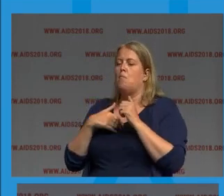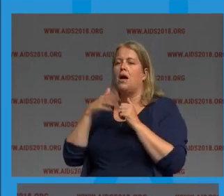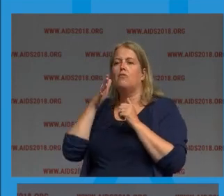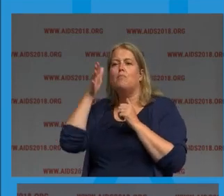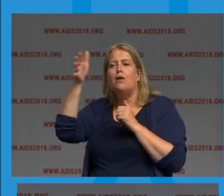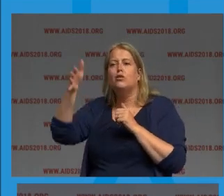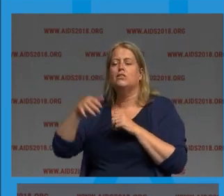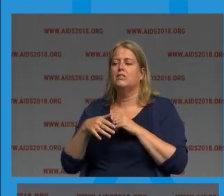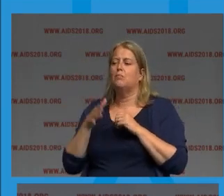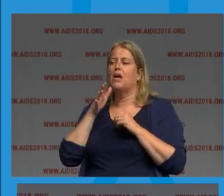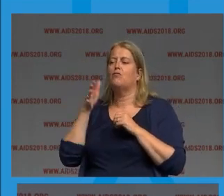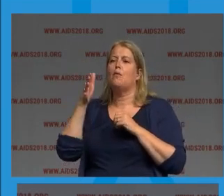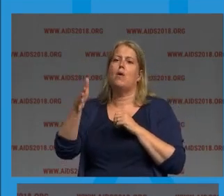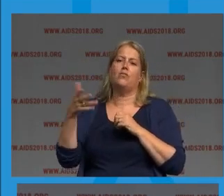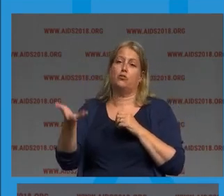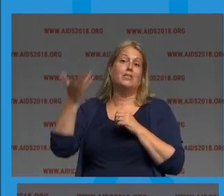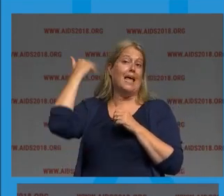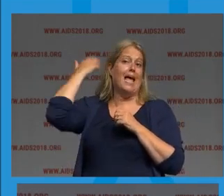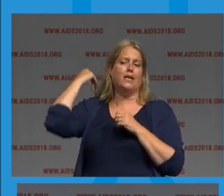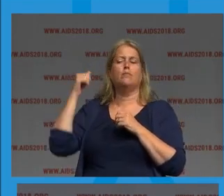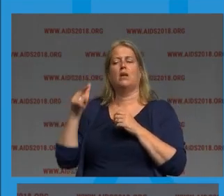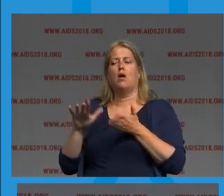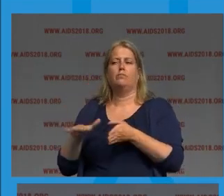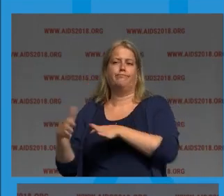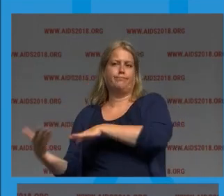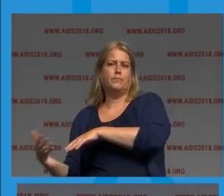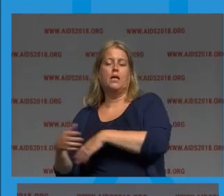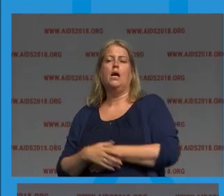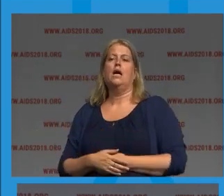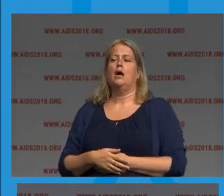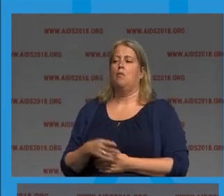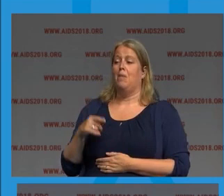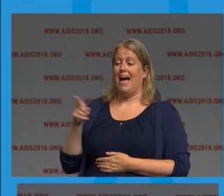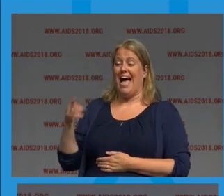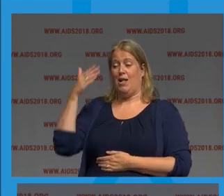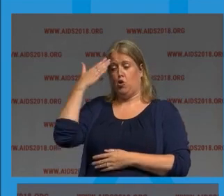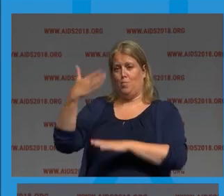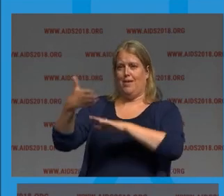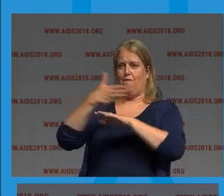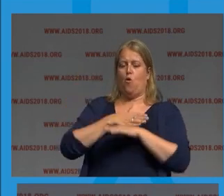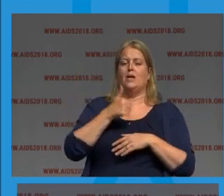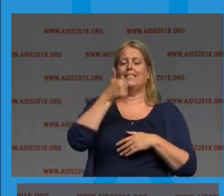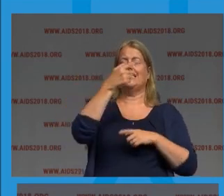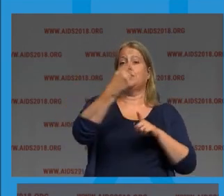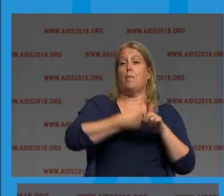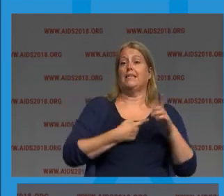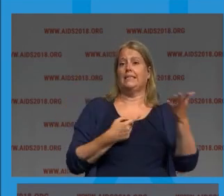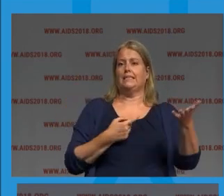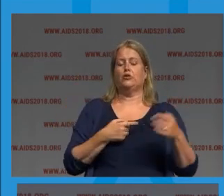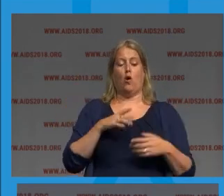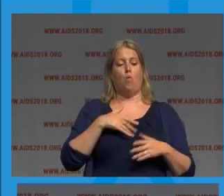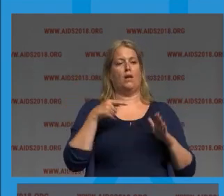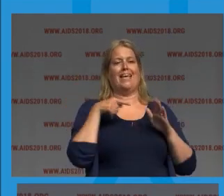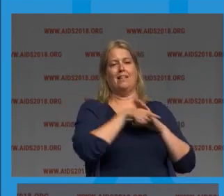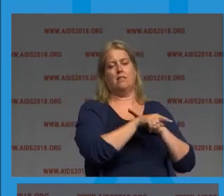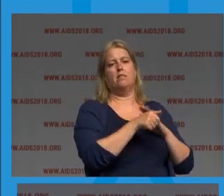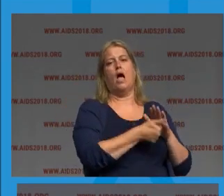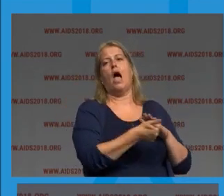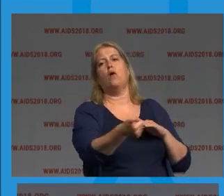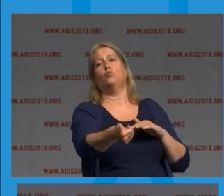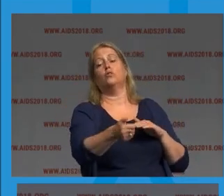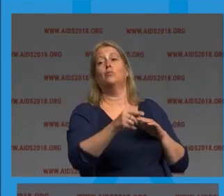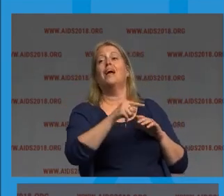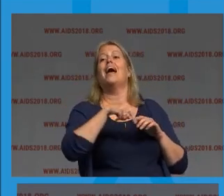time, she since has passed on. But I knew I had to do 6 months. And so my intentions were to go in and get out because I had to come